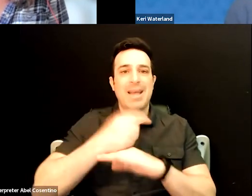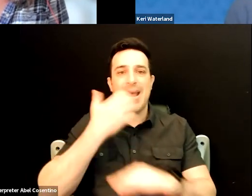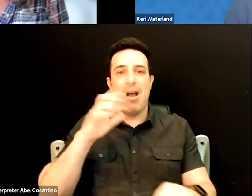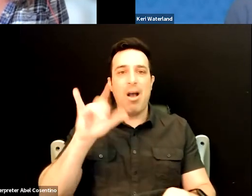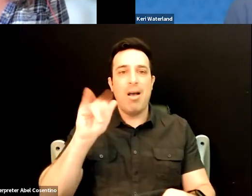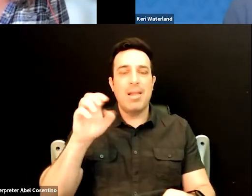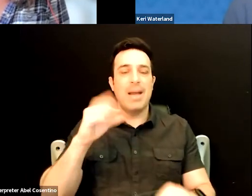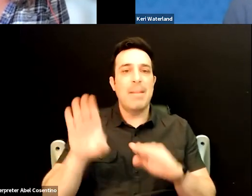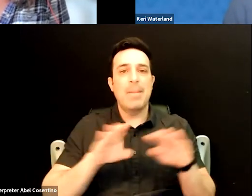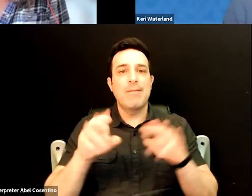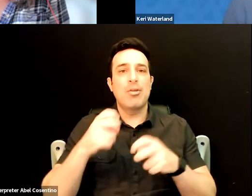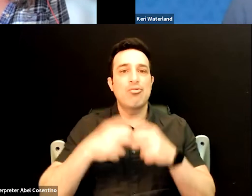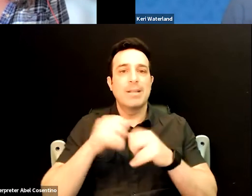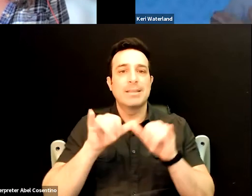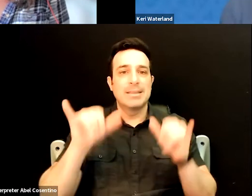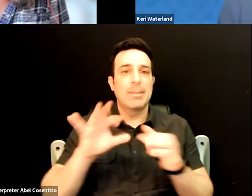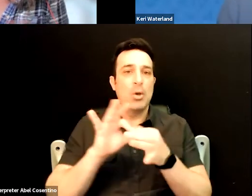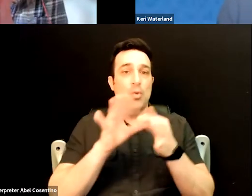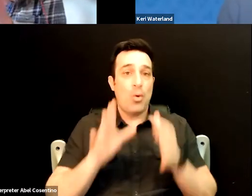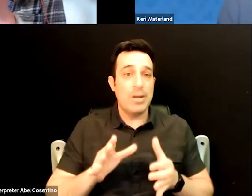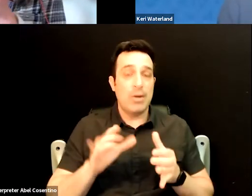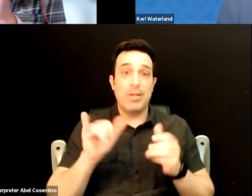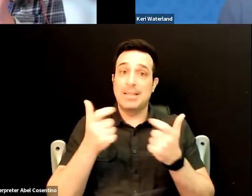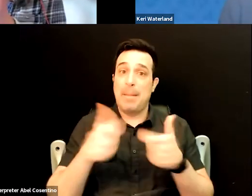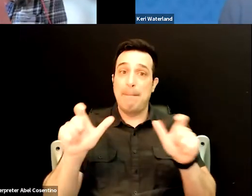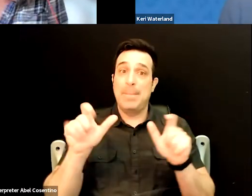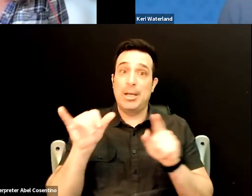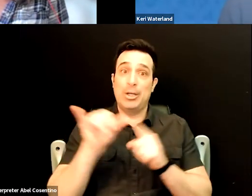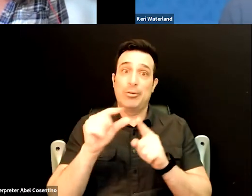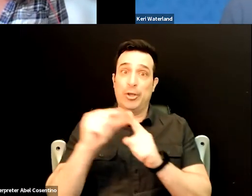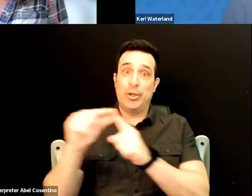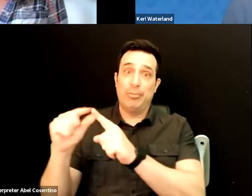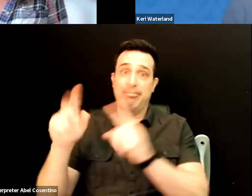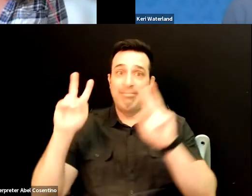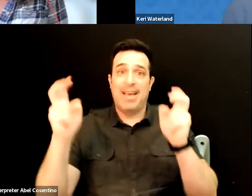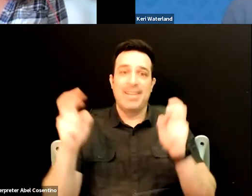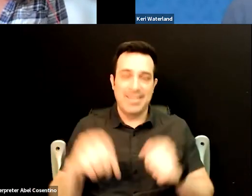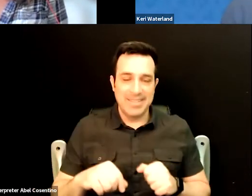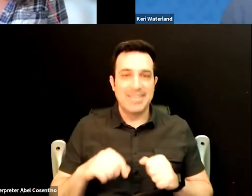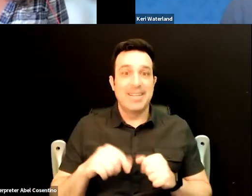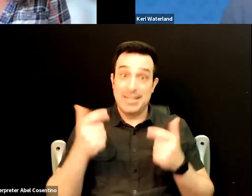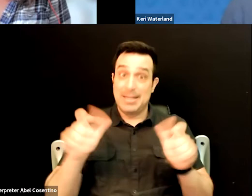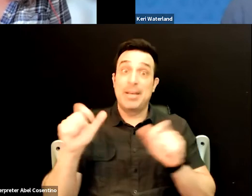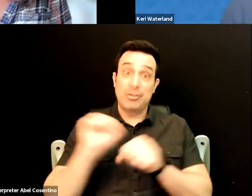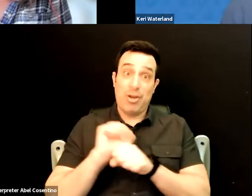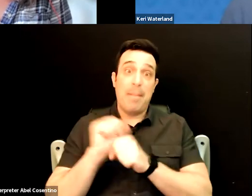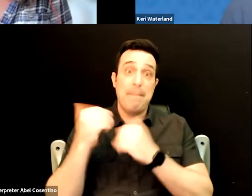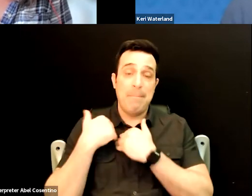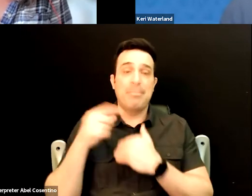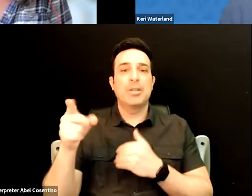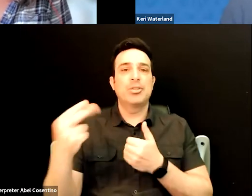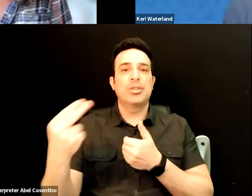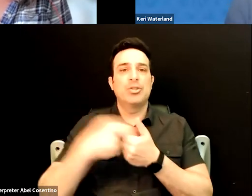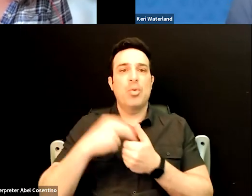Health Crisis System Coordinator. It's a big term. It's a big title. It's a big job. She joined